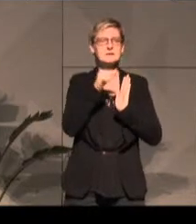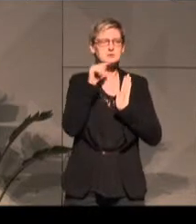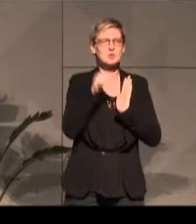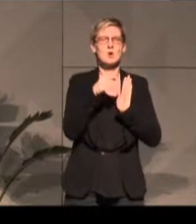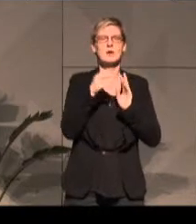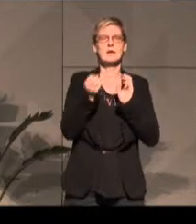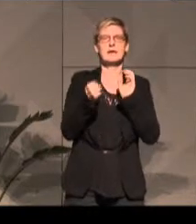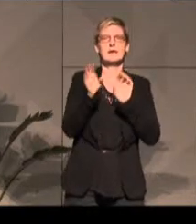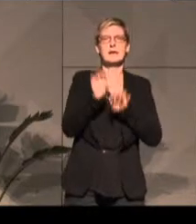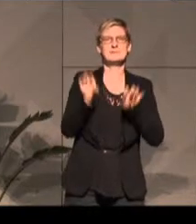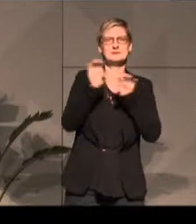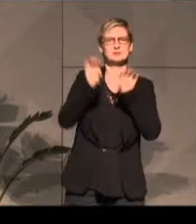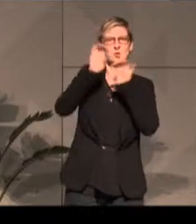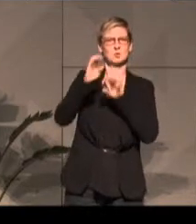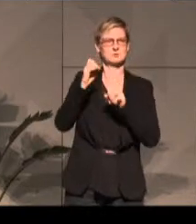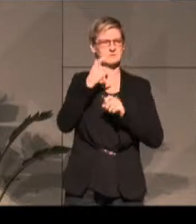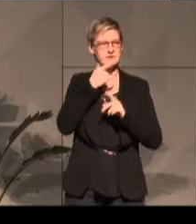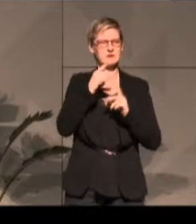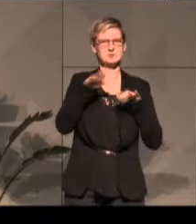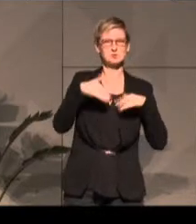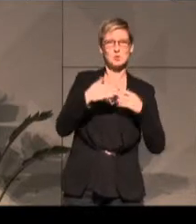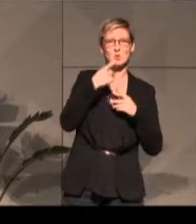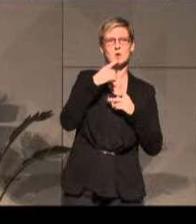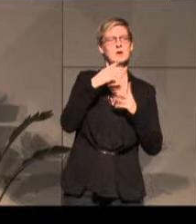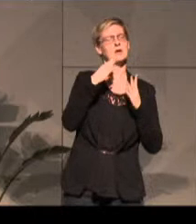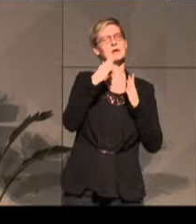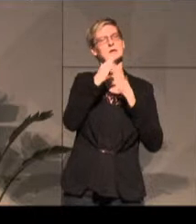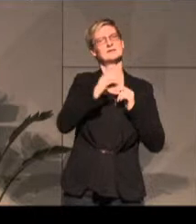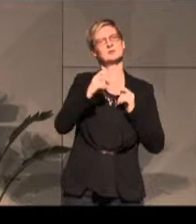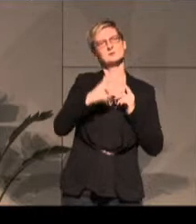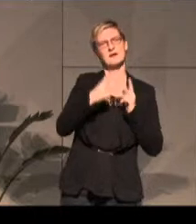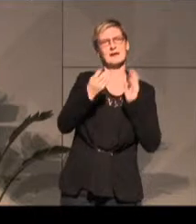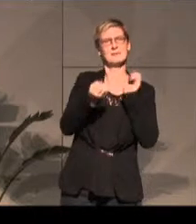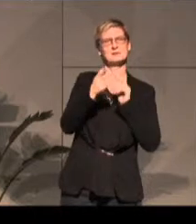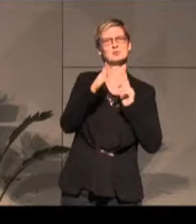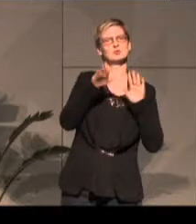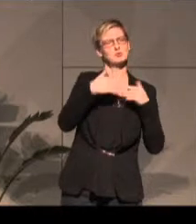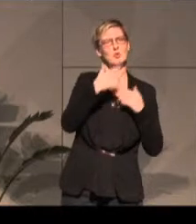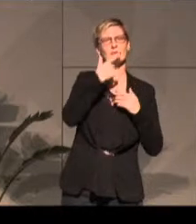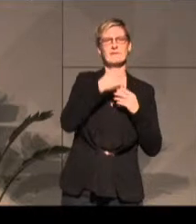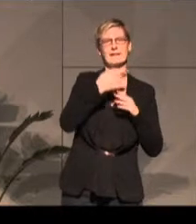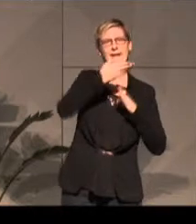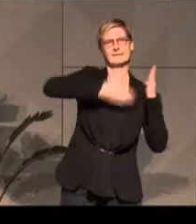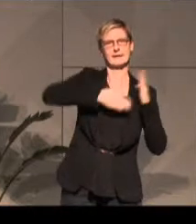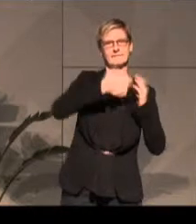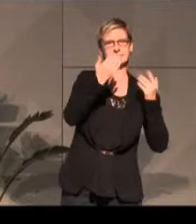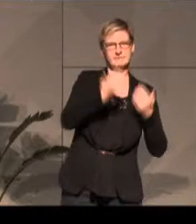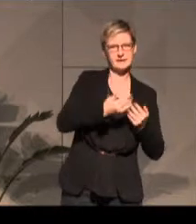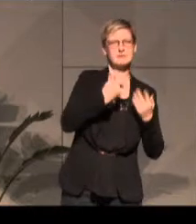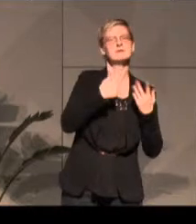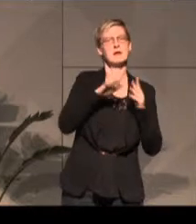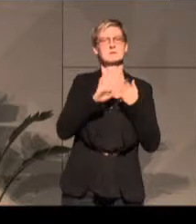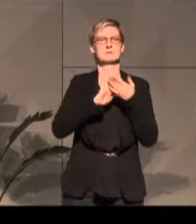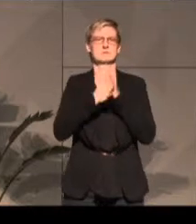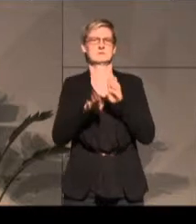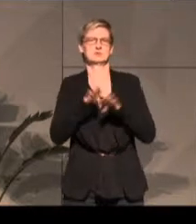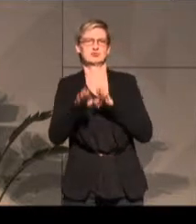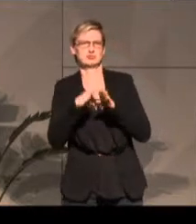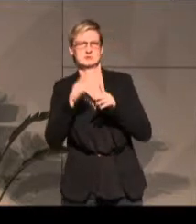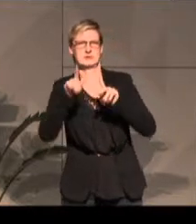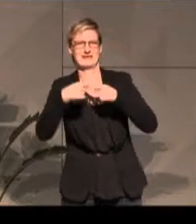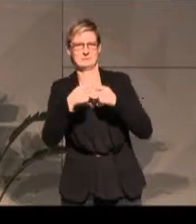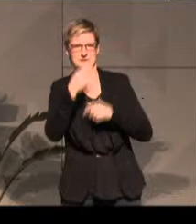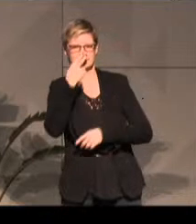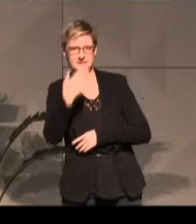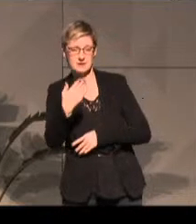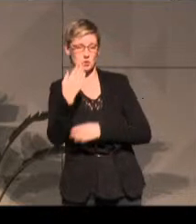people that if they decide to go for a certain CO2 emission pathway, then